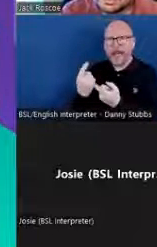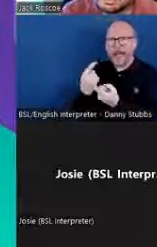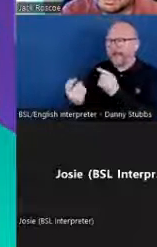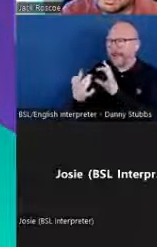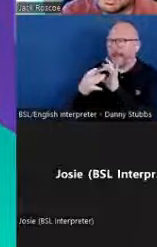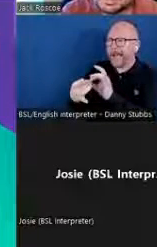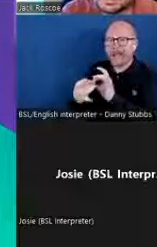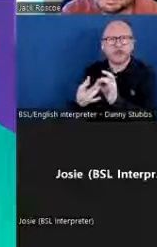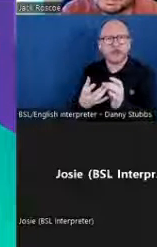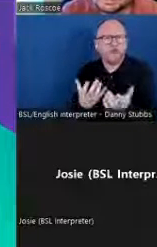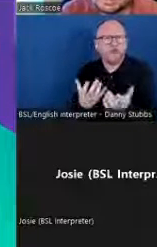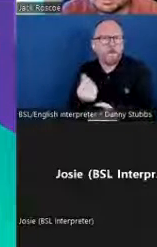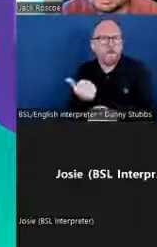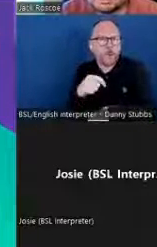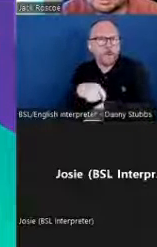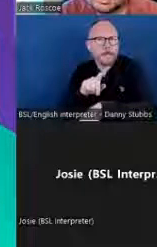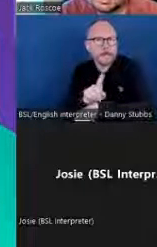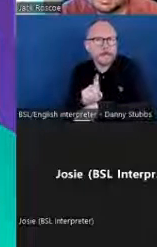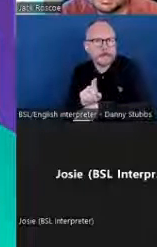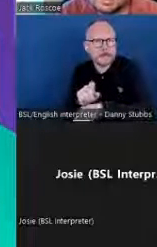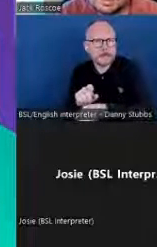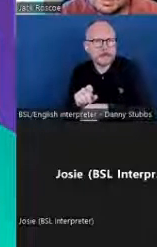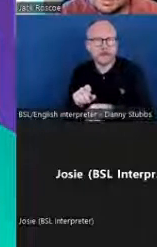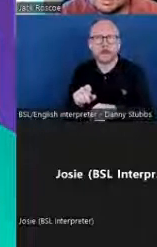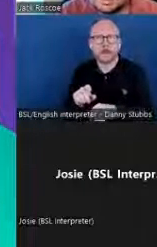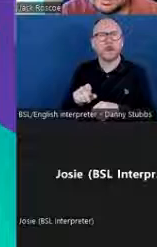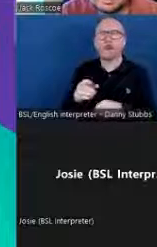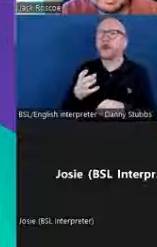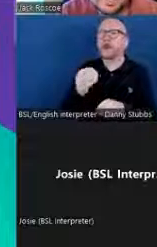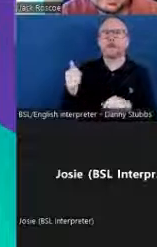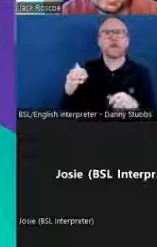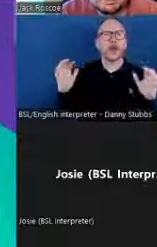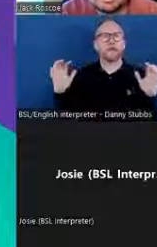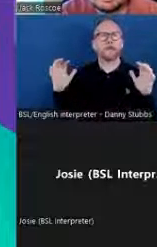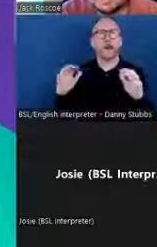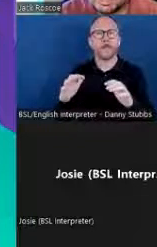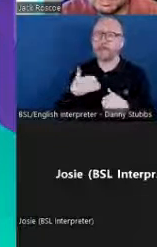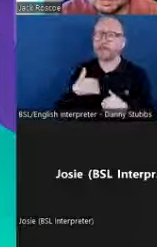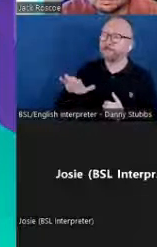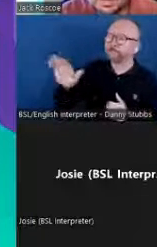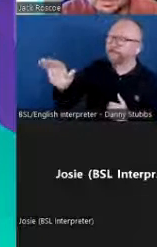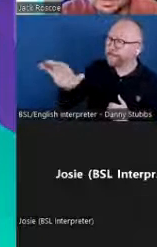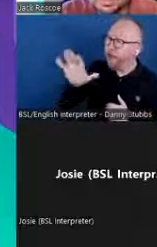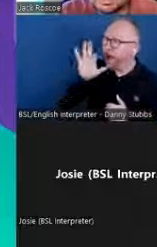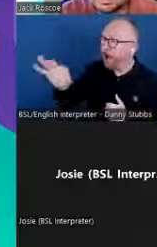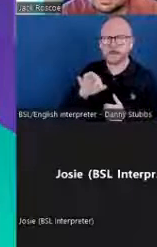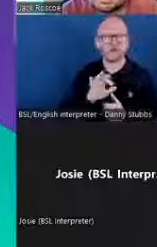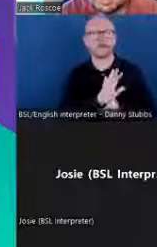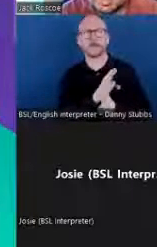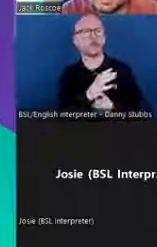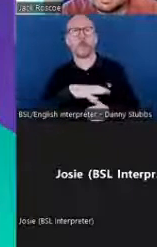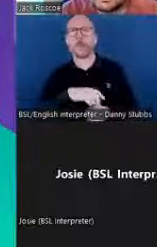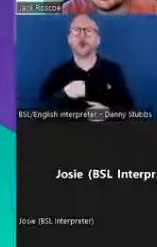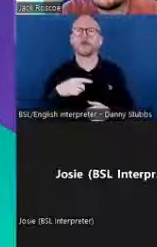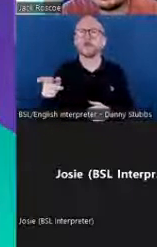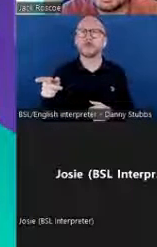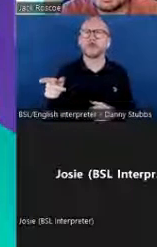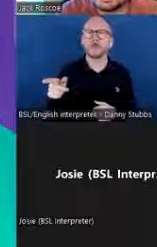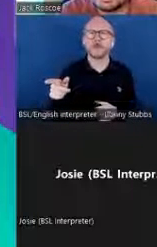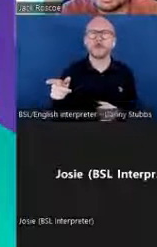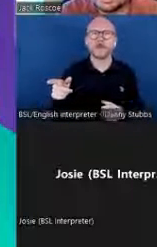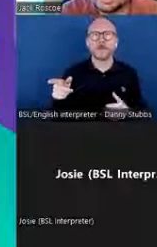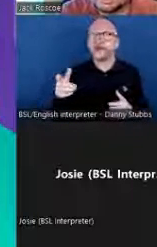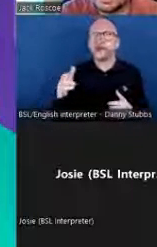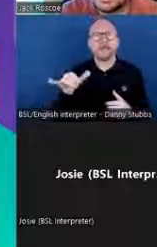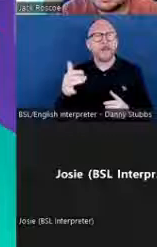Audiences at some public spaces might be less comfortable talking. Sometimes that will be for practical reasons, like events getting lots of